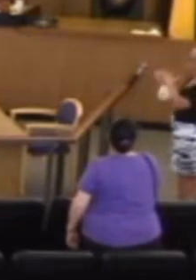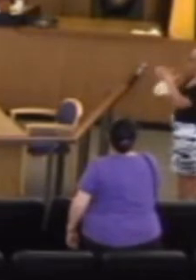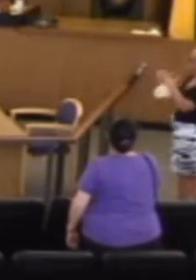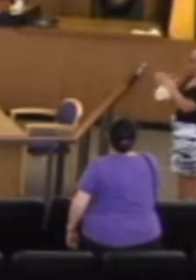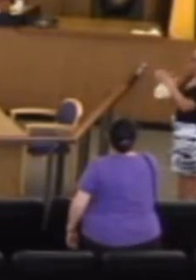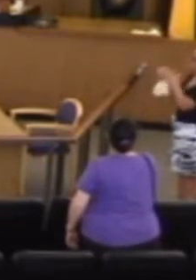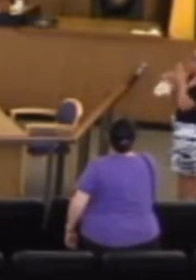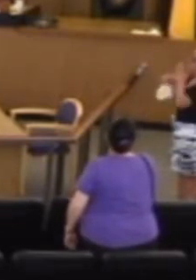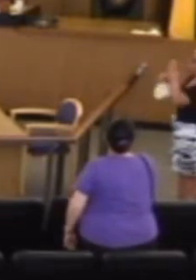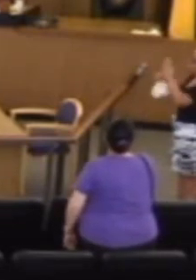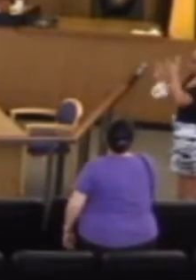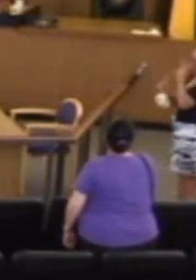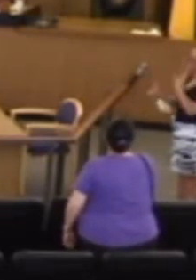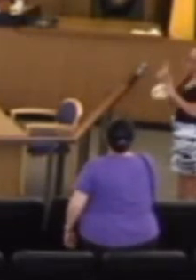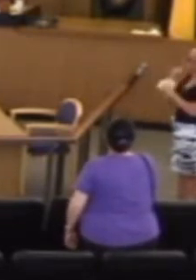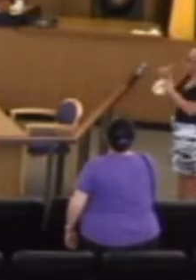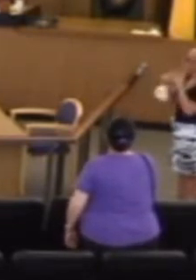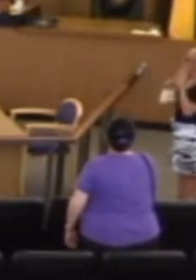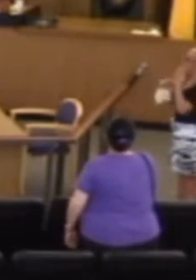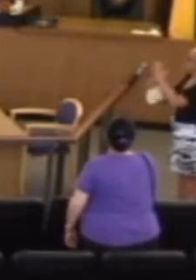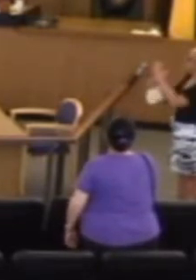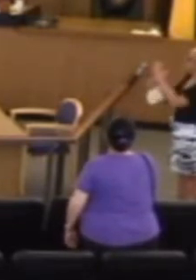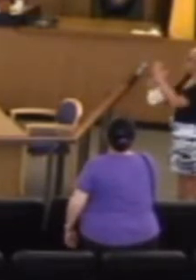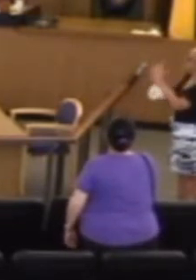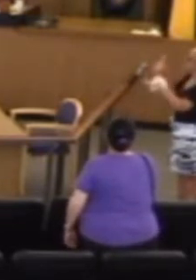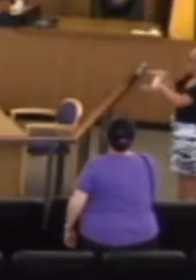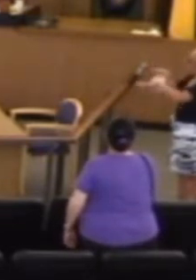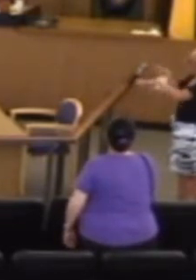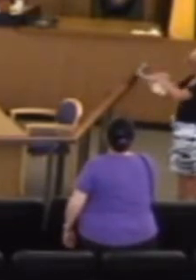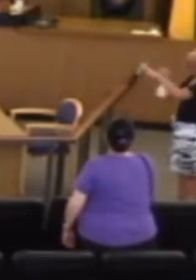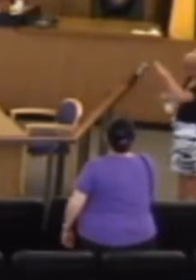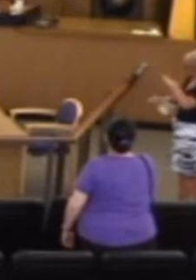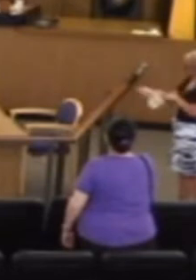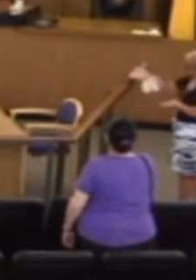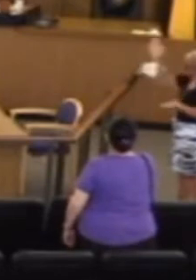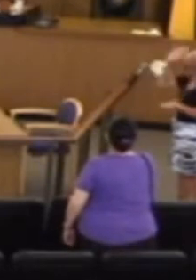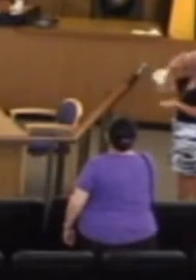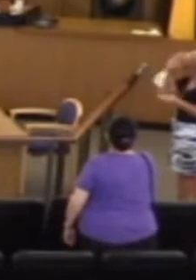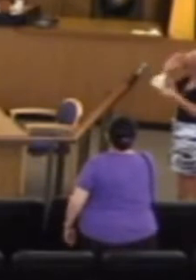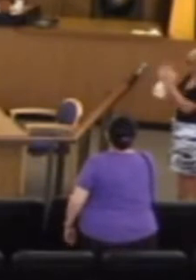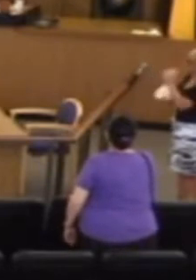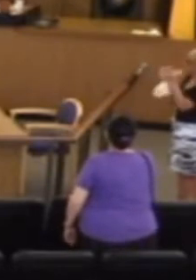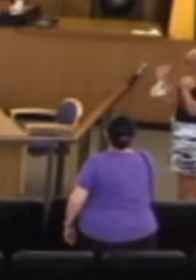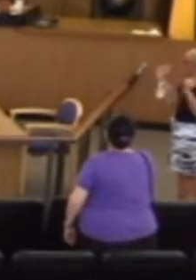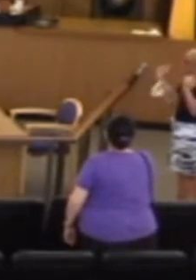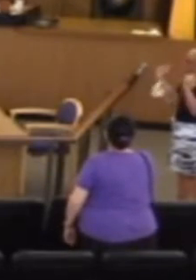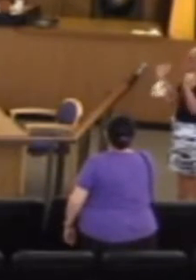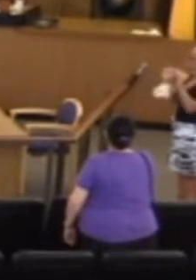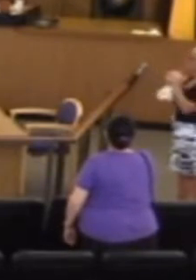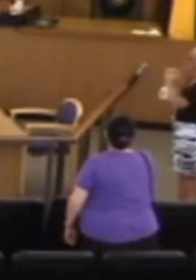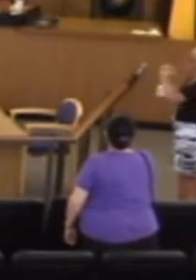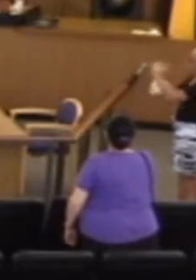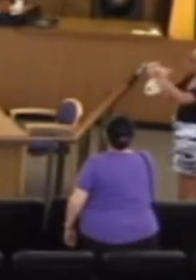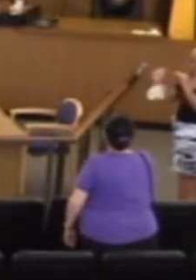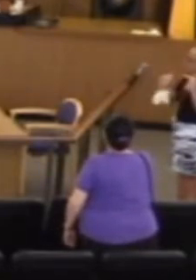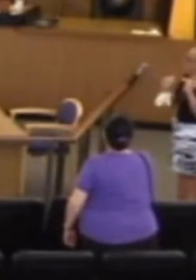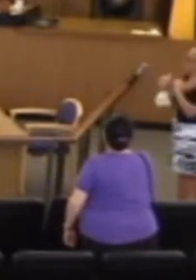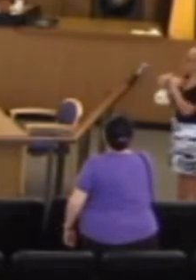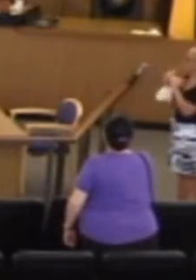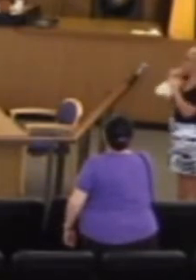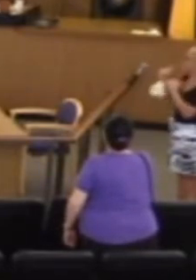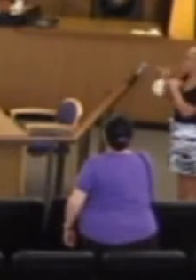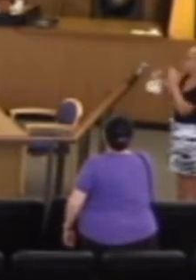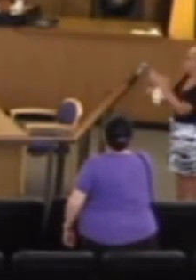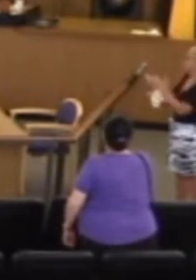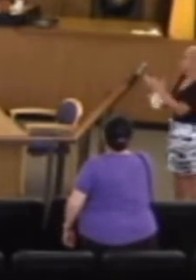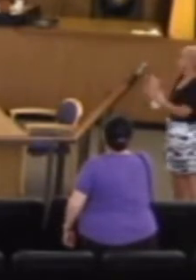of America and to the republic for which it stands, one nation, under God, indivisible, with liberty and